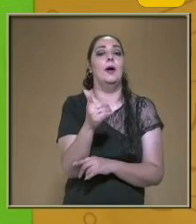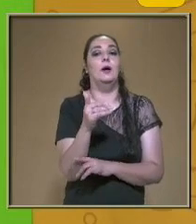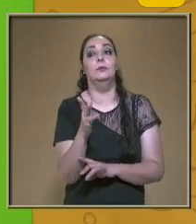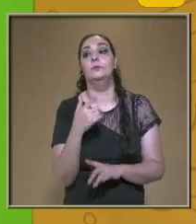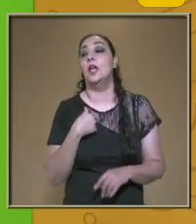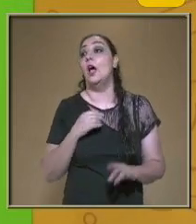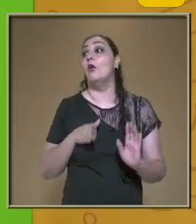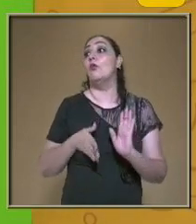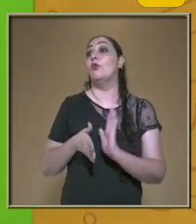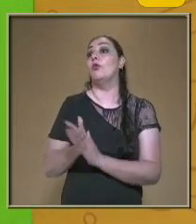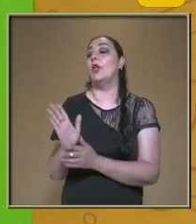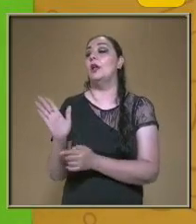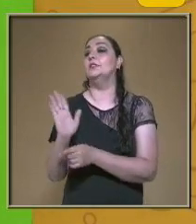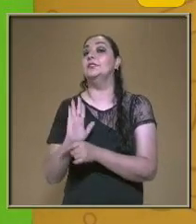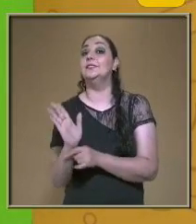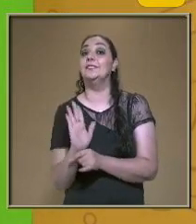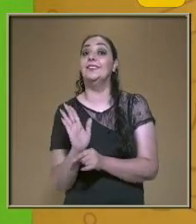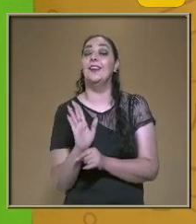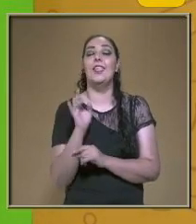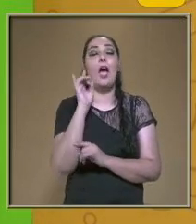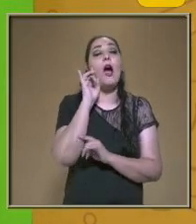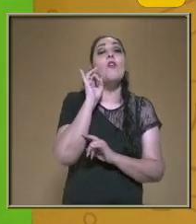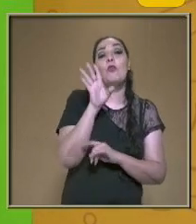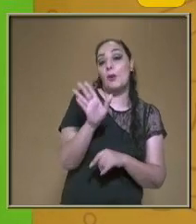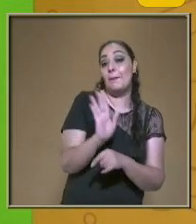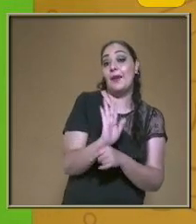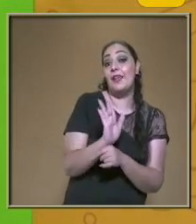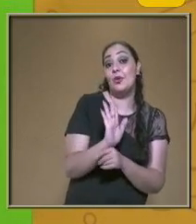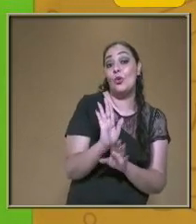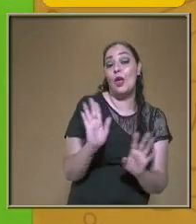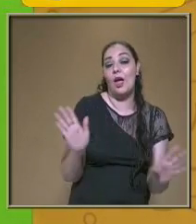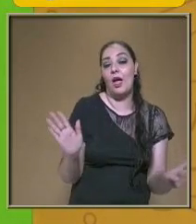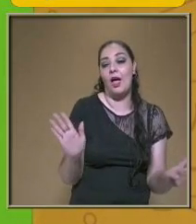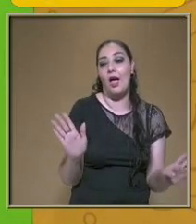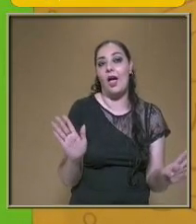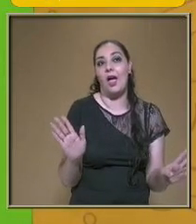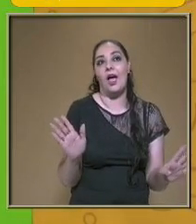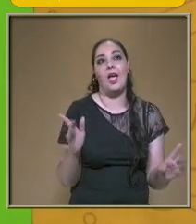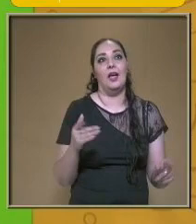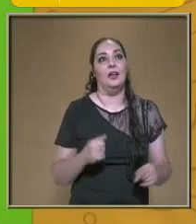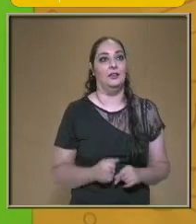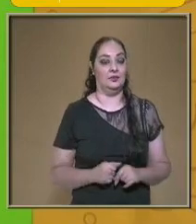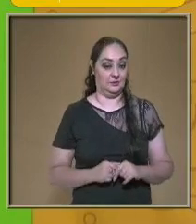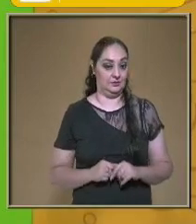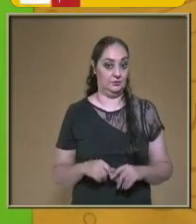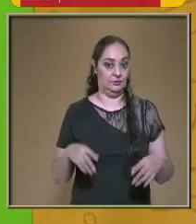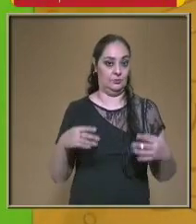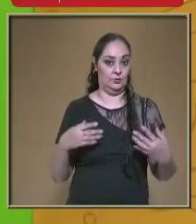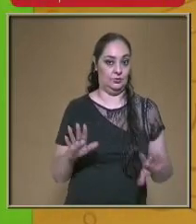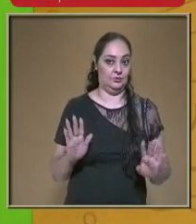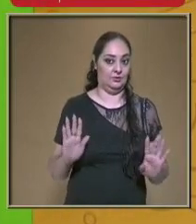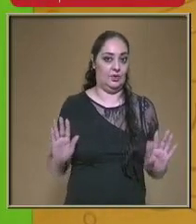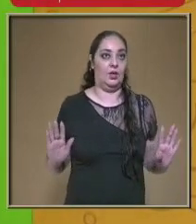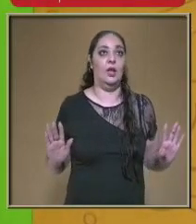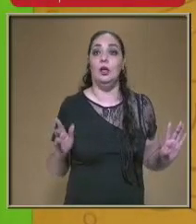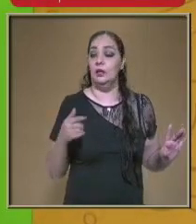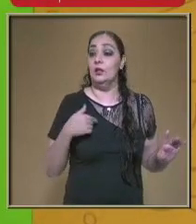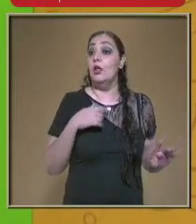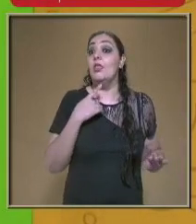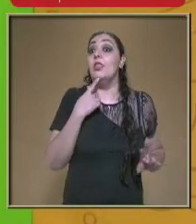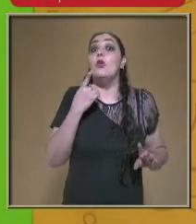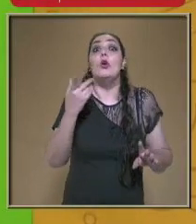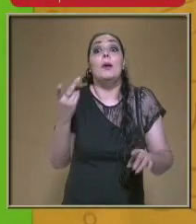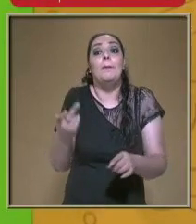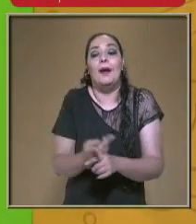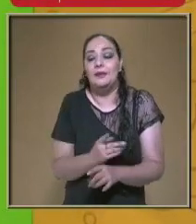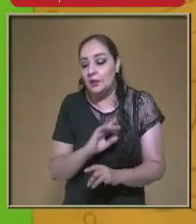to the movie theater, okay, and I watched the Avengers movie. Can I tell you what